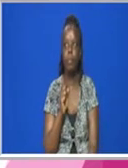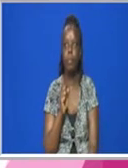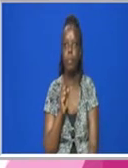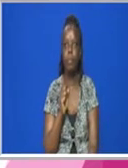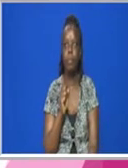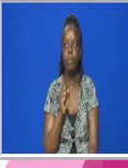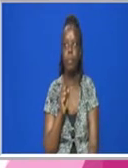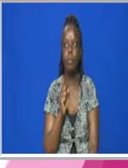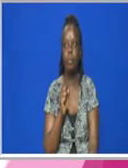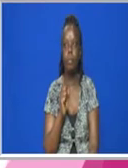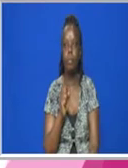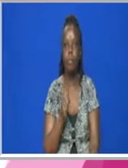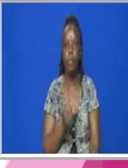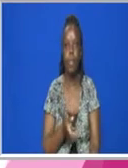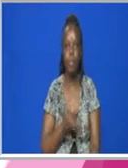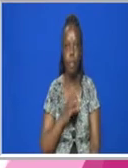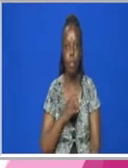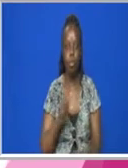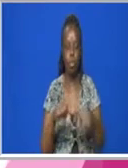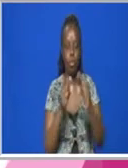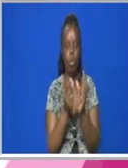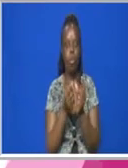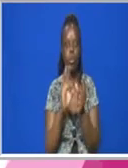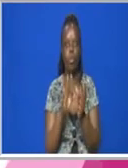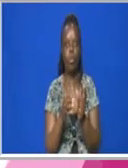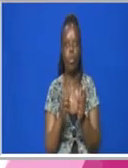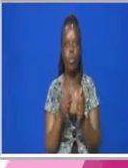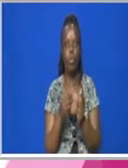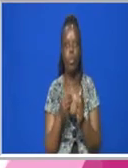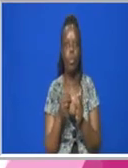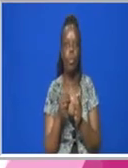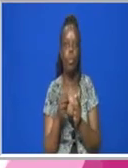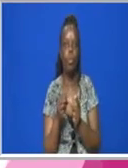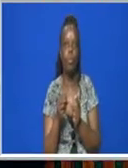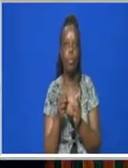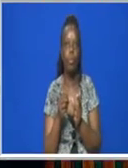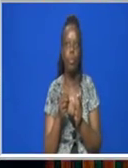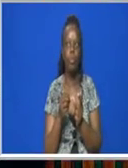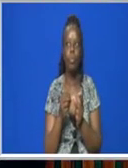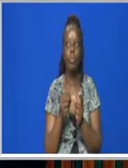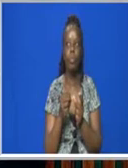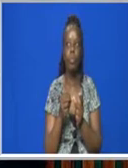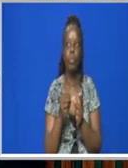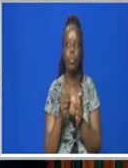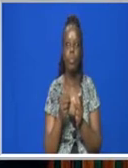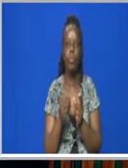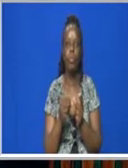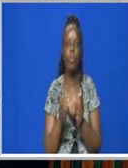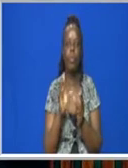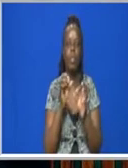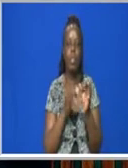Alkynes belongs to a group of homologous series with the formula, with the general formula of